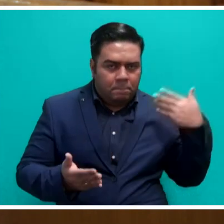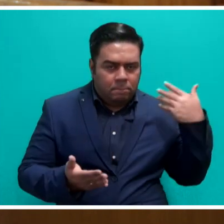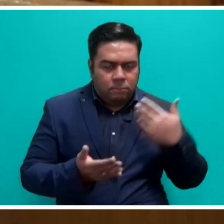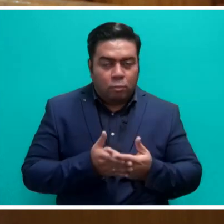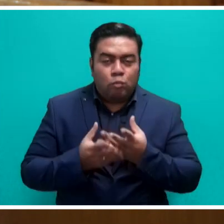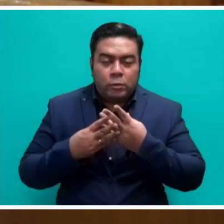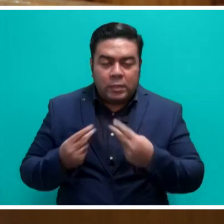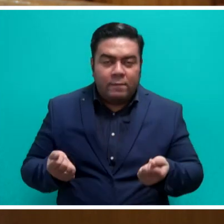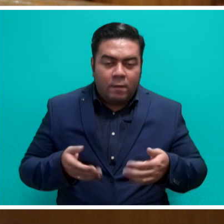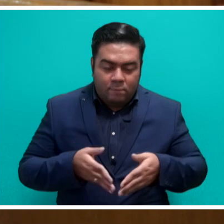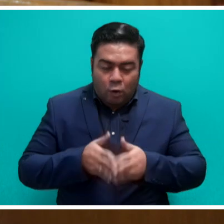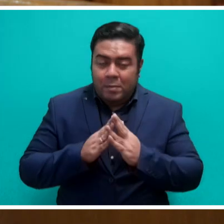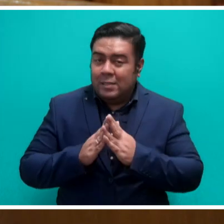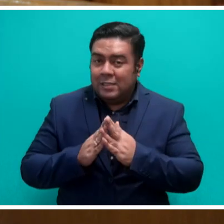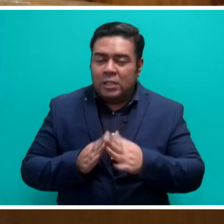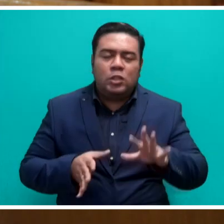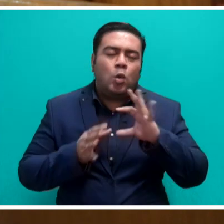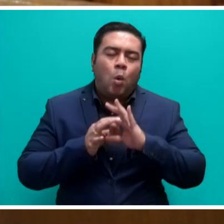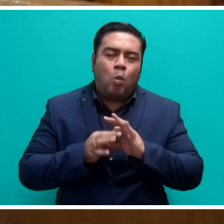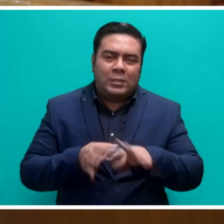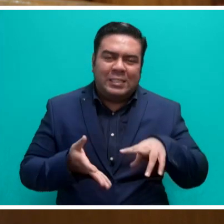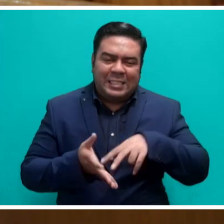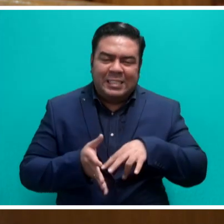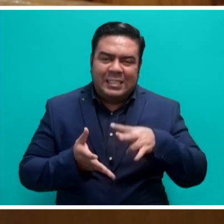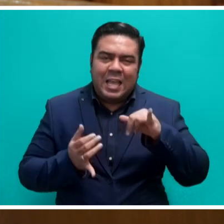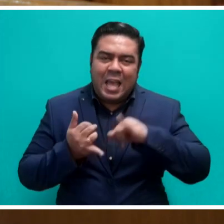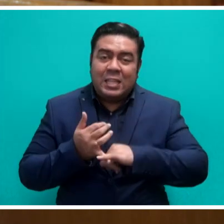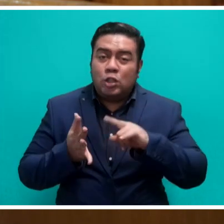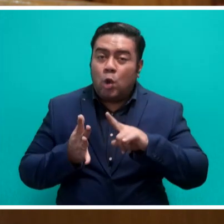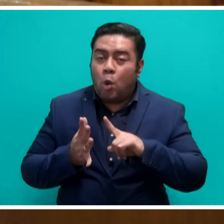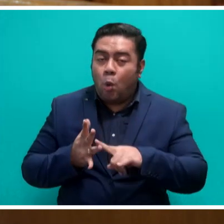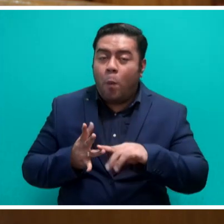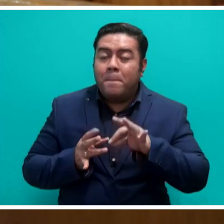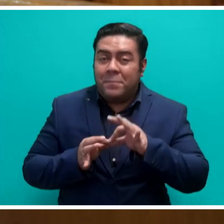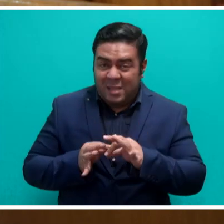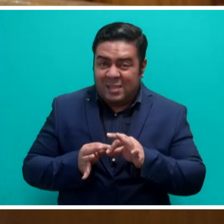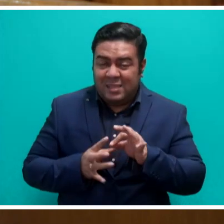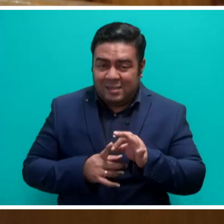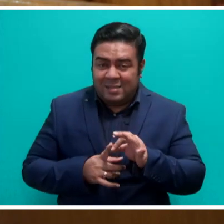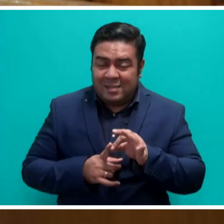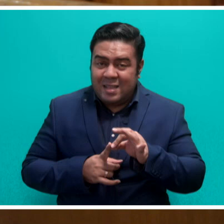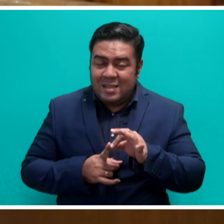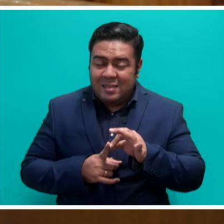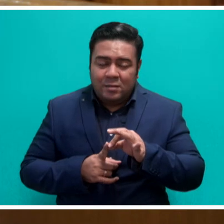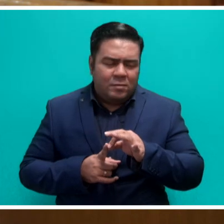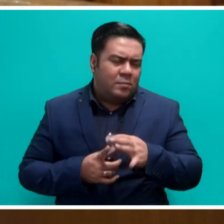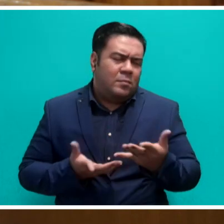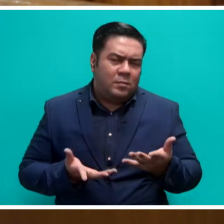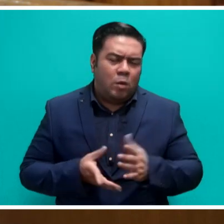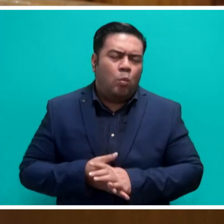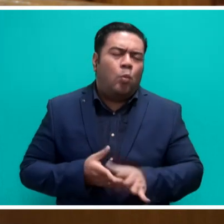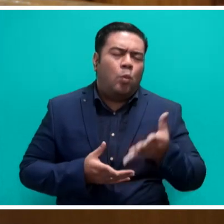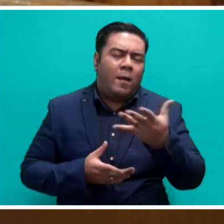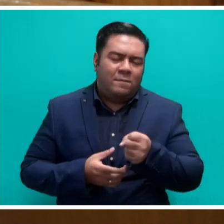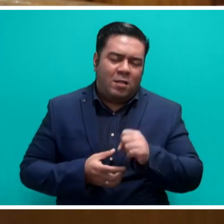consider formulating its own standard operating procedures, or SOPs, with respect to the conduct of its procedures